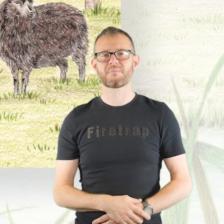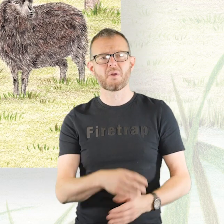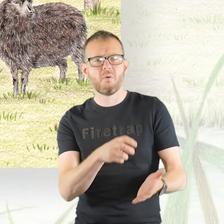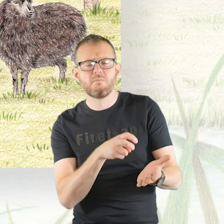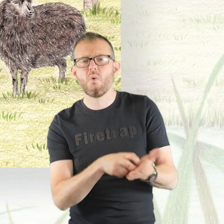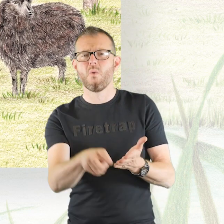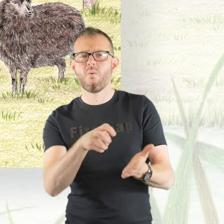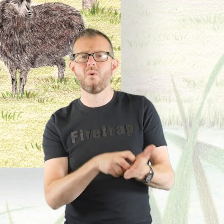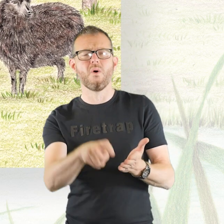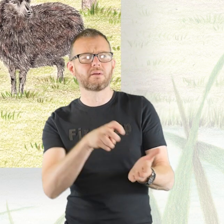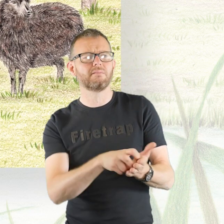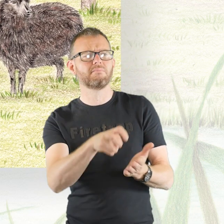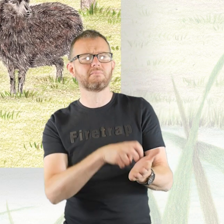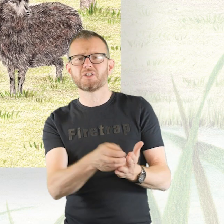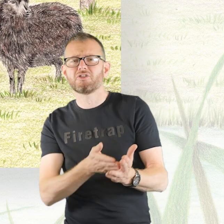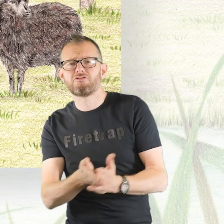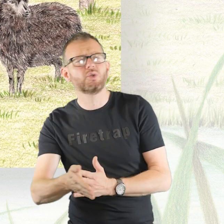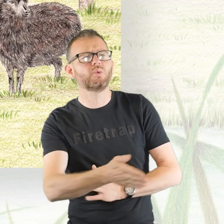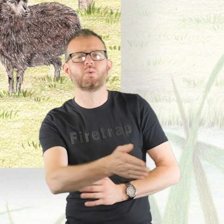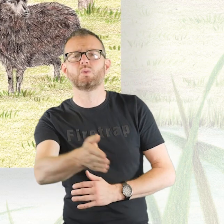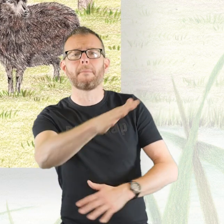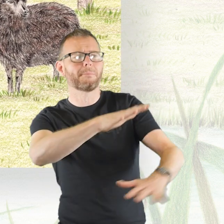They walked through a meadow where sheep were grazing.